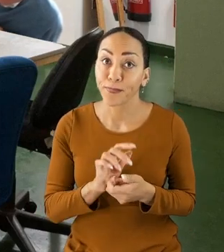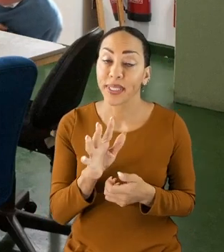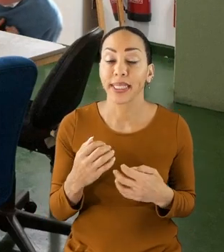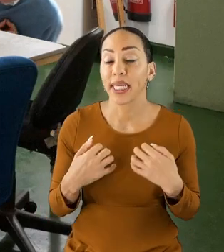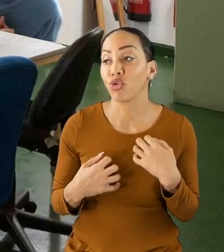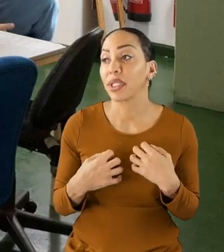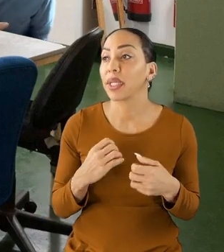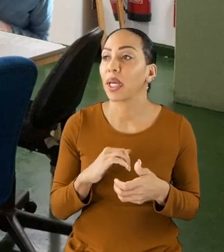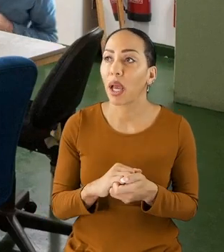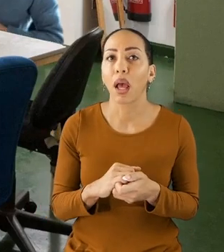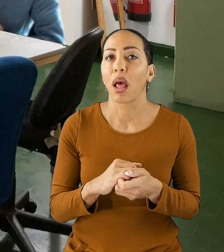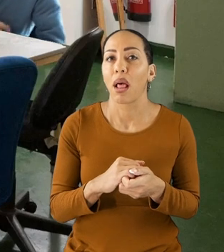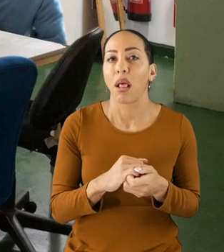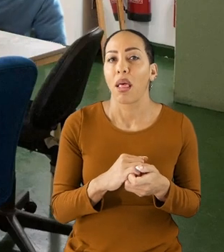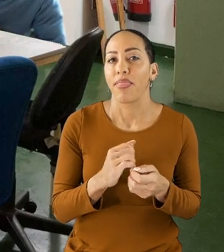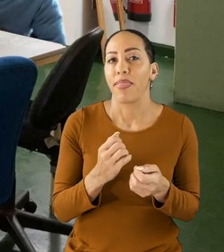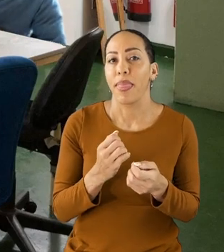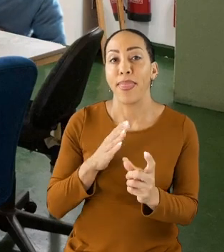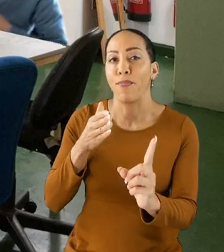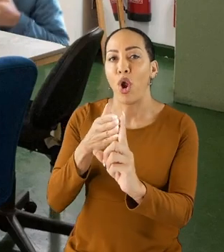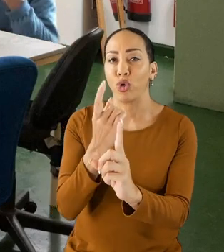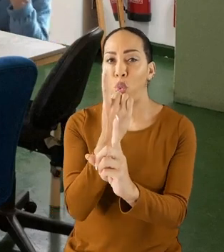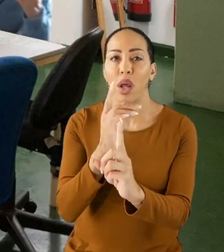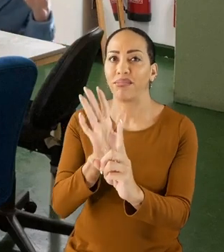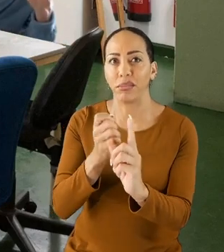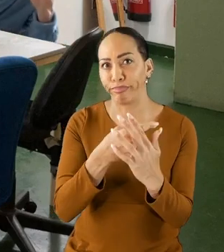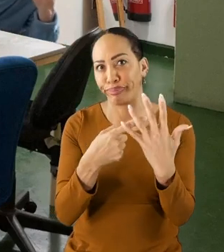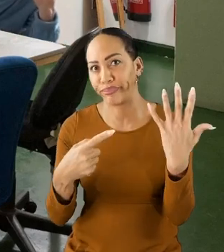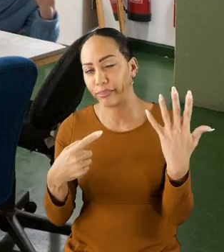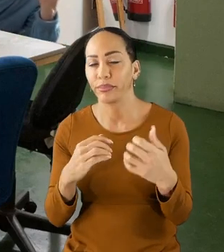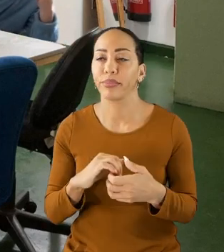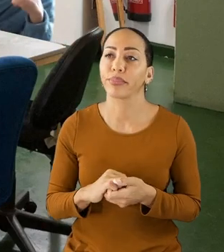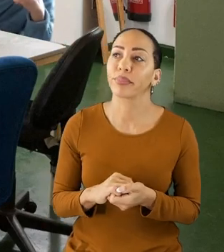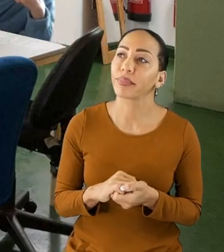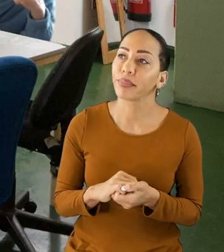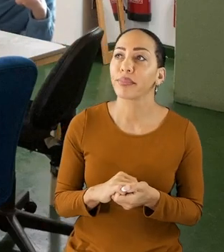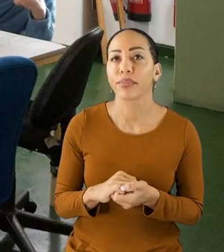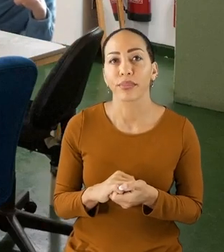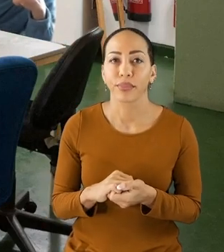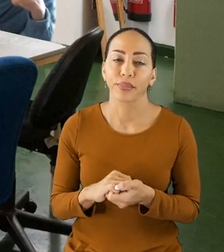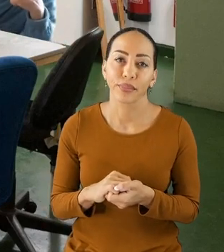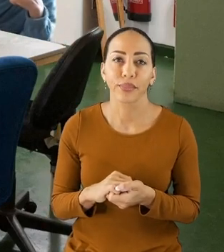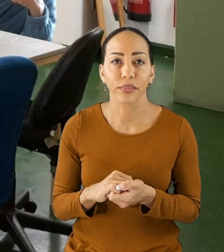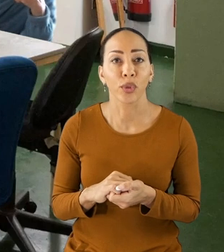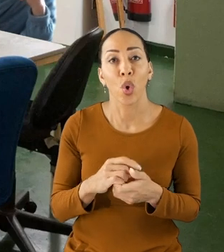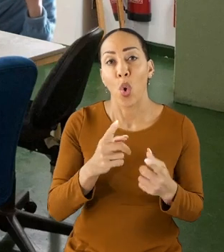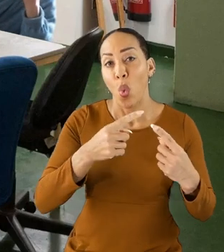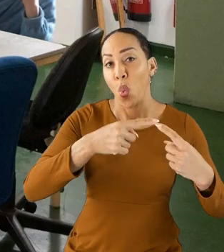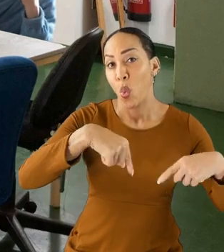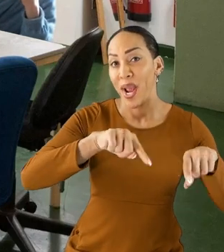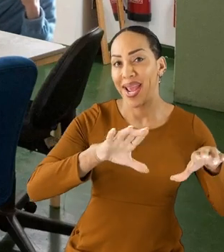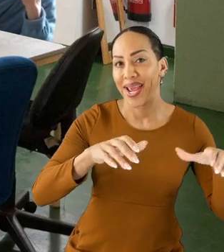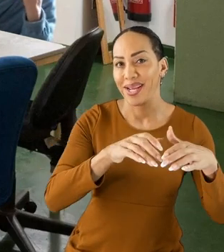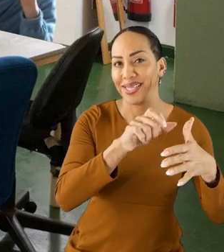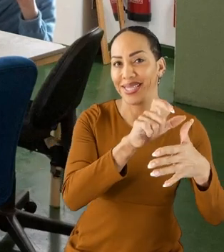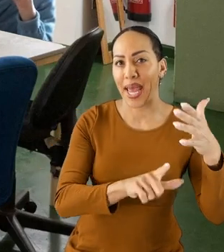that? Yeah, it's an interesting one. I think it's probably a multifaceted approach. So I think we need